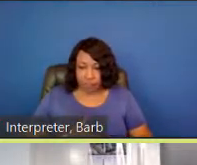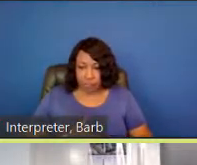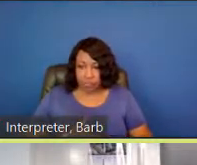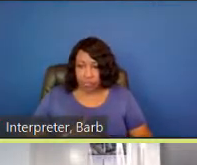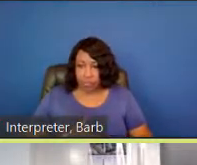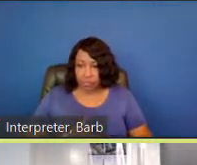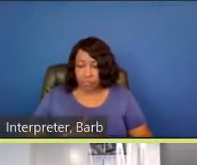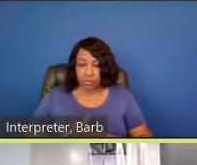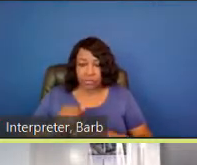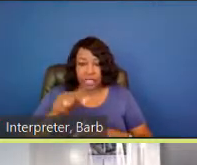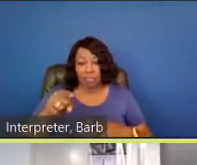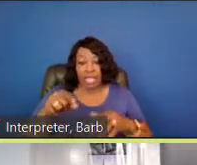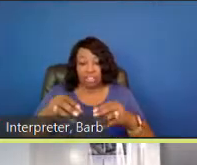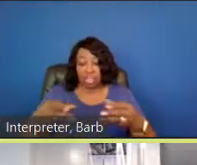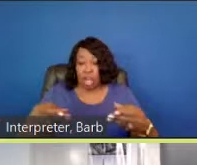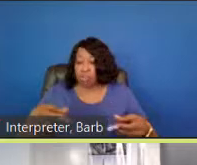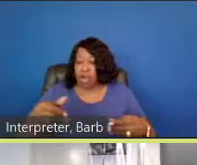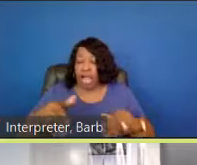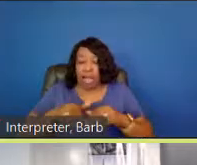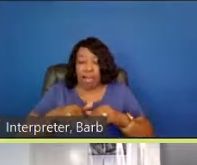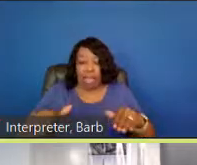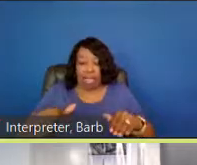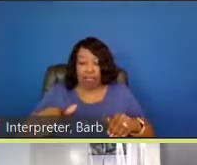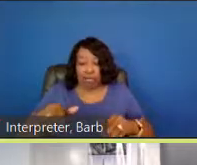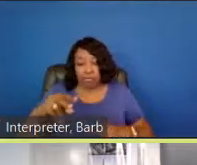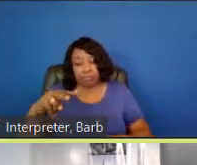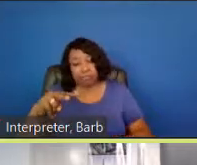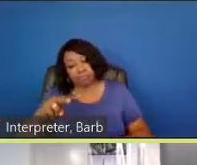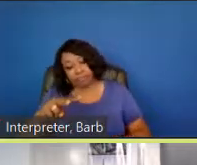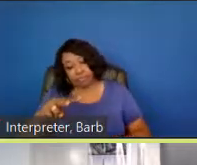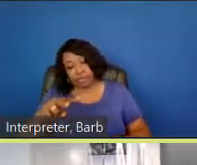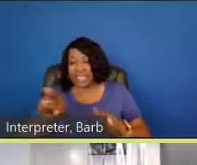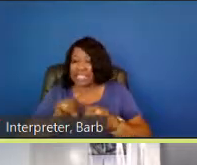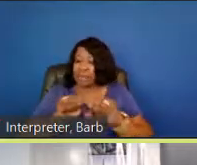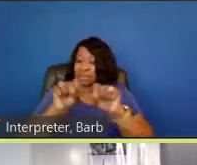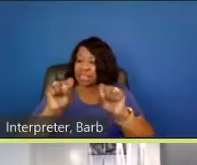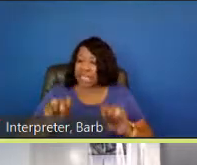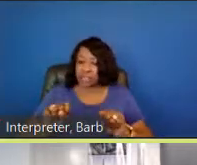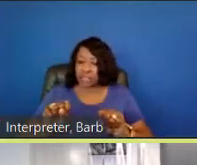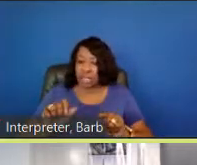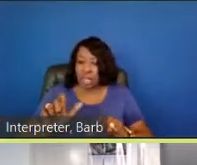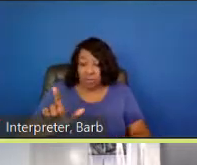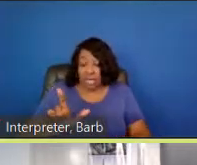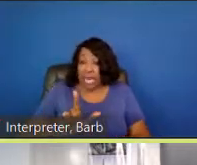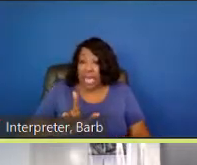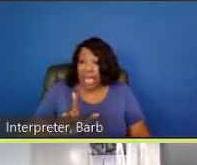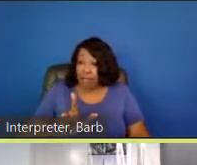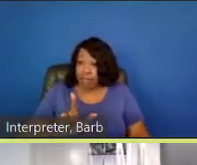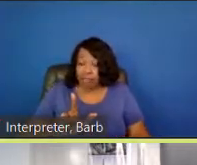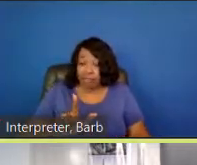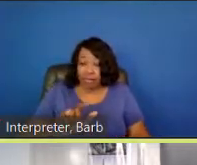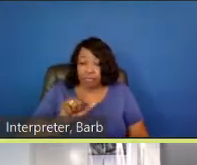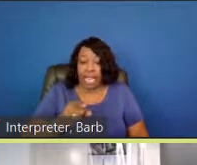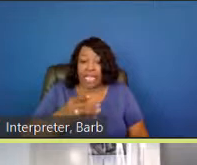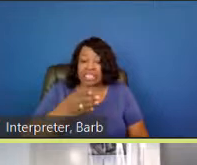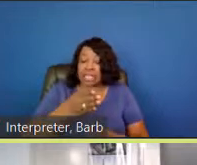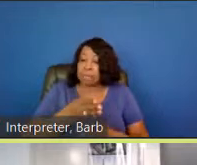This is a ground level view of that same station. At the left-hand side is a